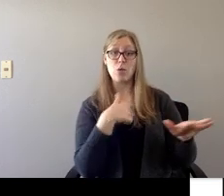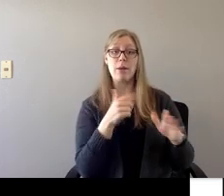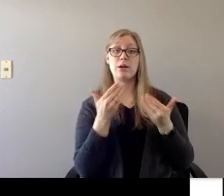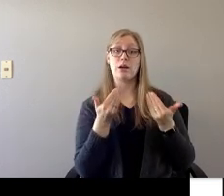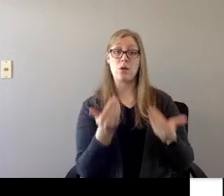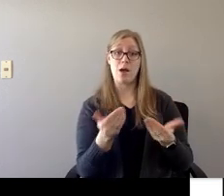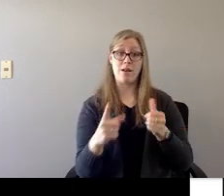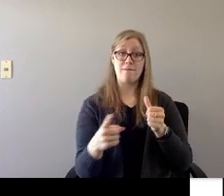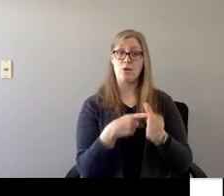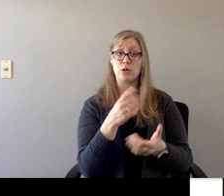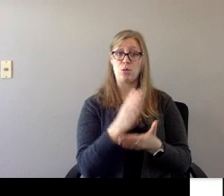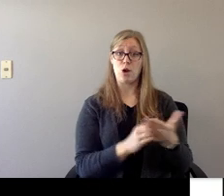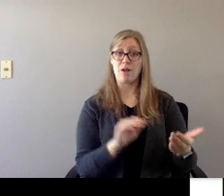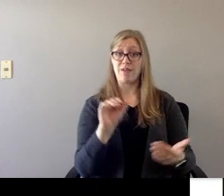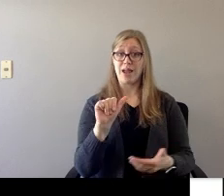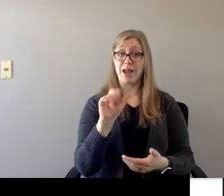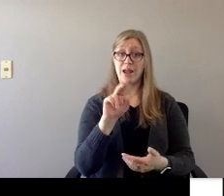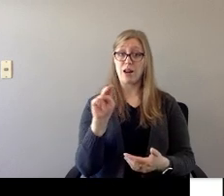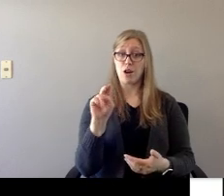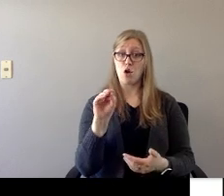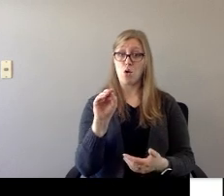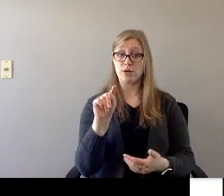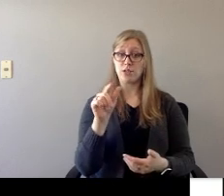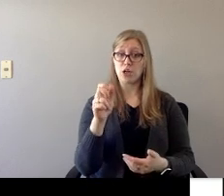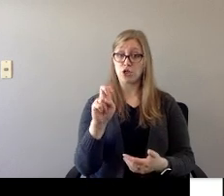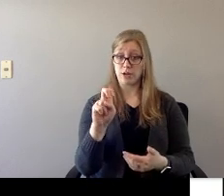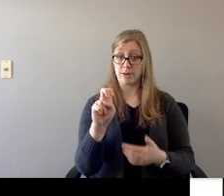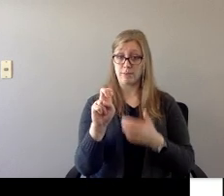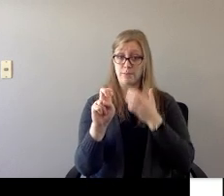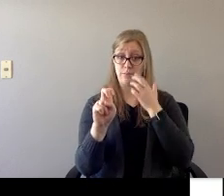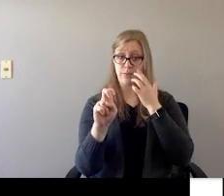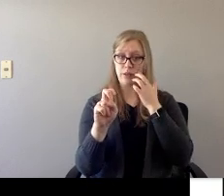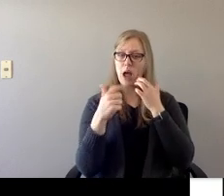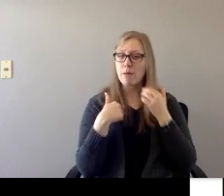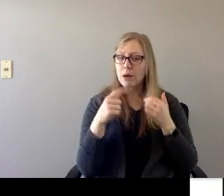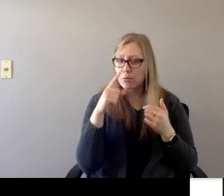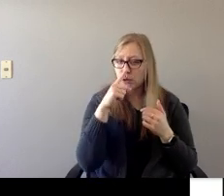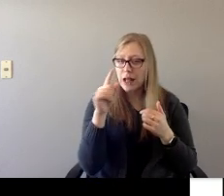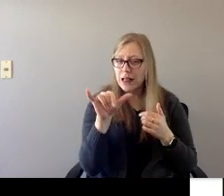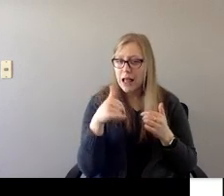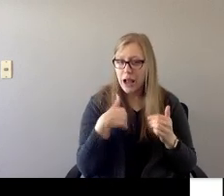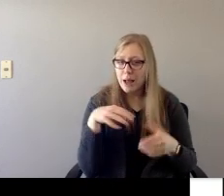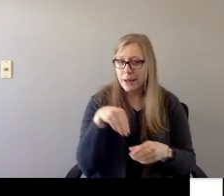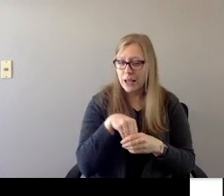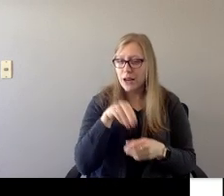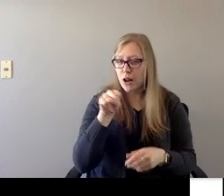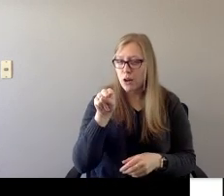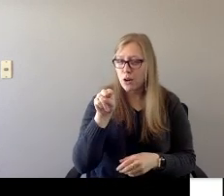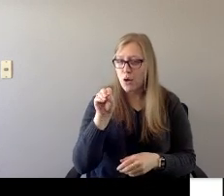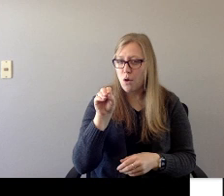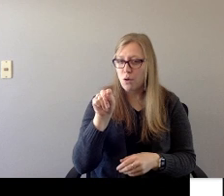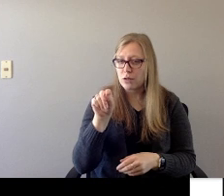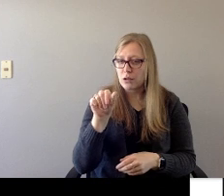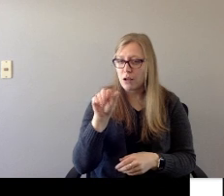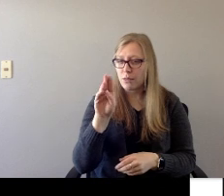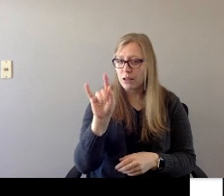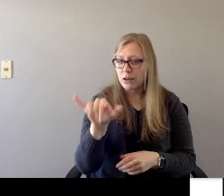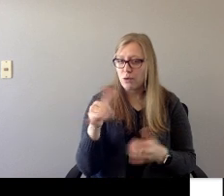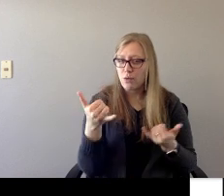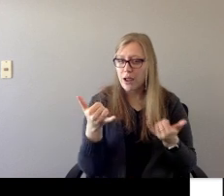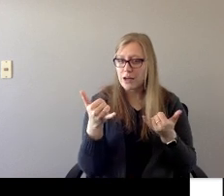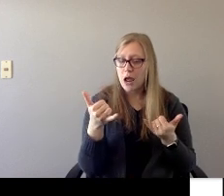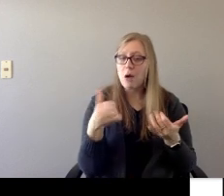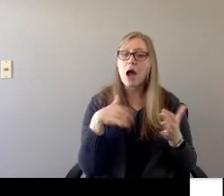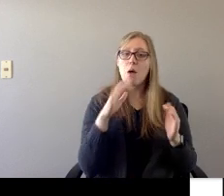part of annotation and will act as if I'm in Notability right now. And I'm going to underline